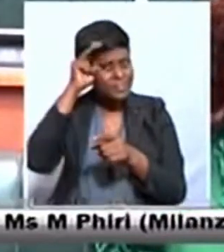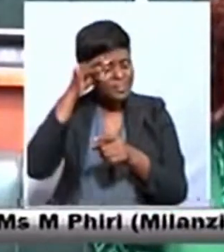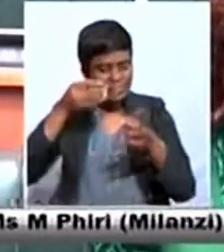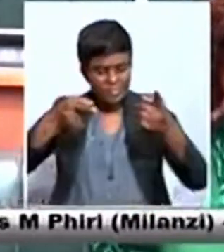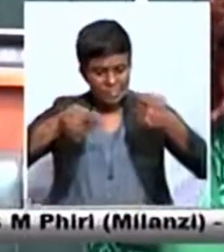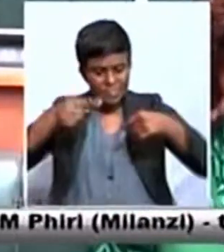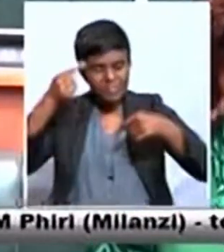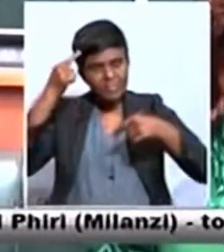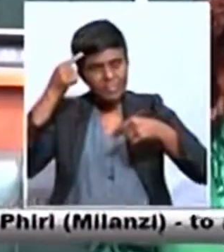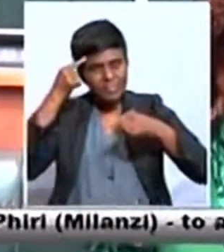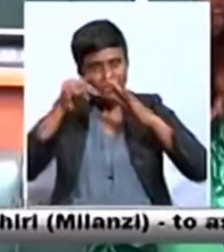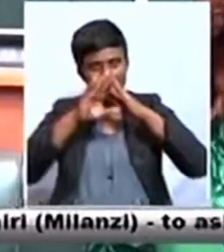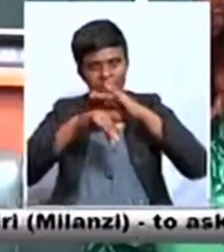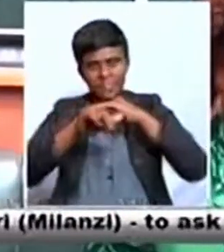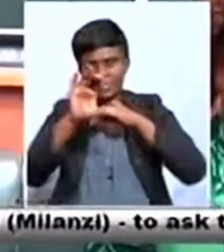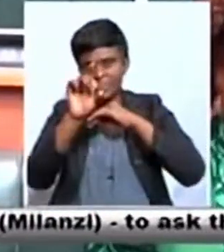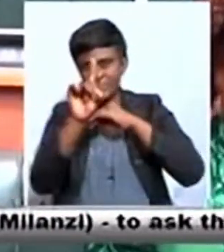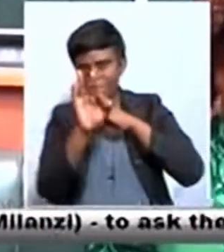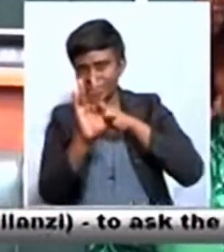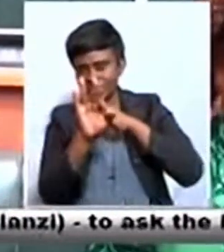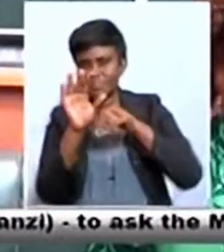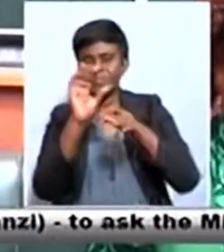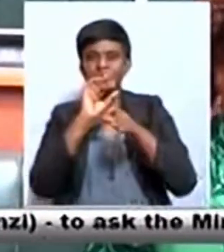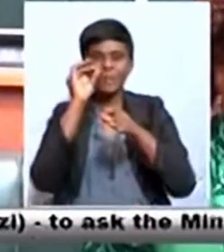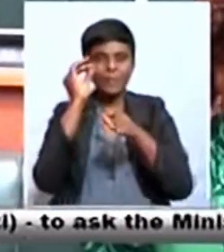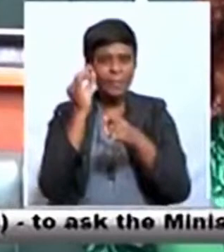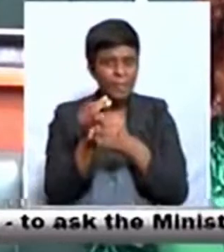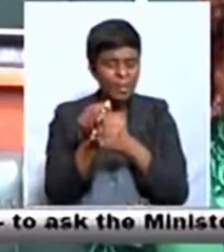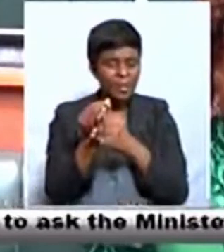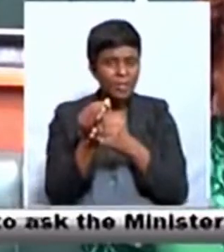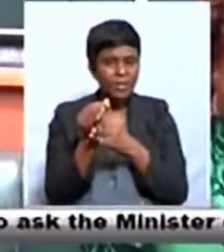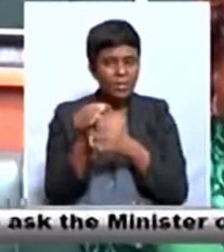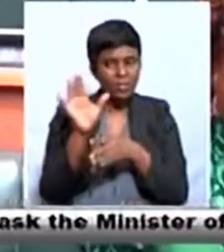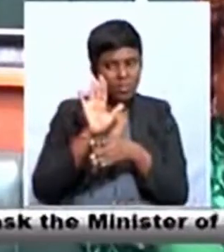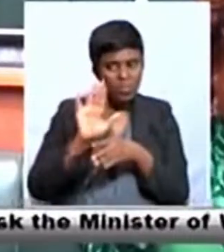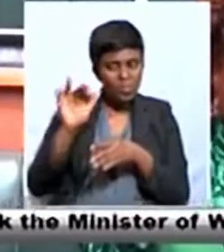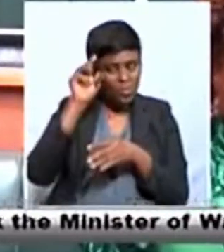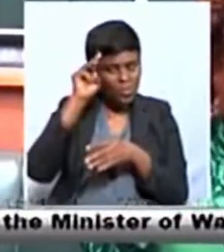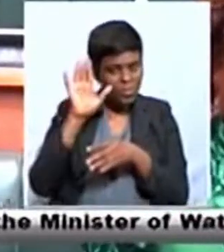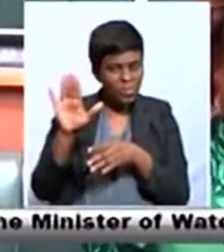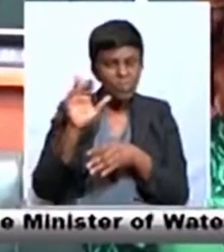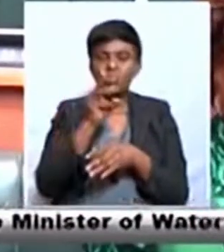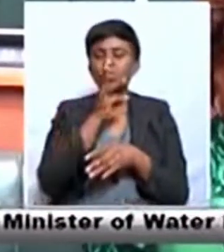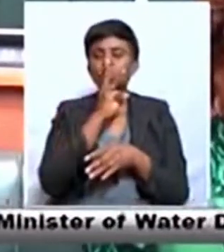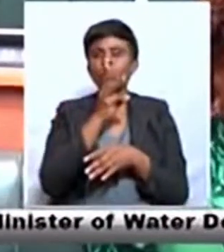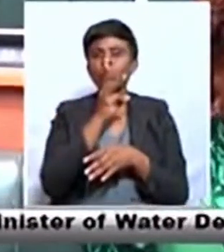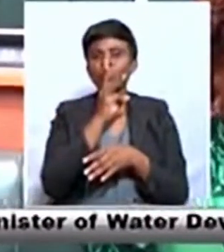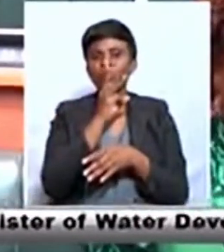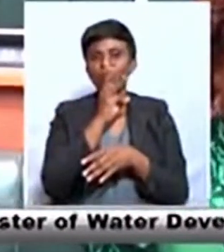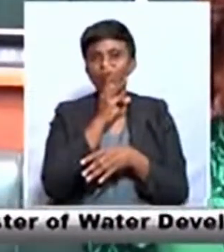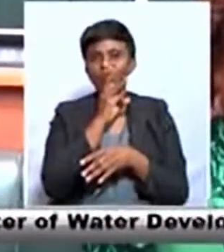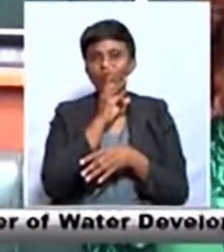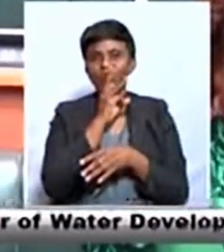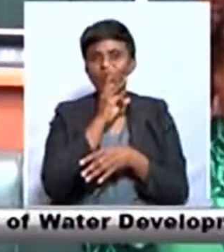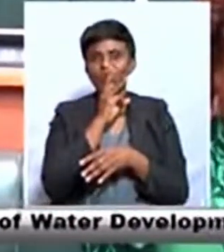under CDF, or they are coming from your ministry as the means